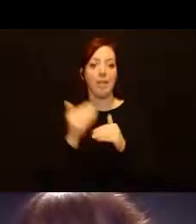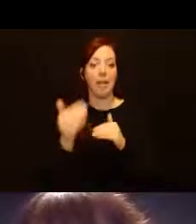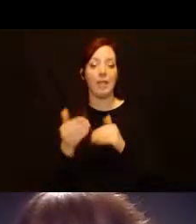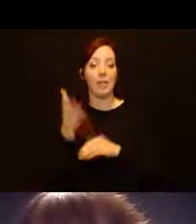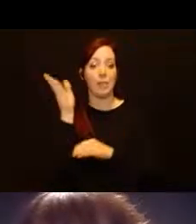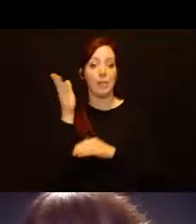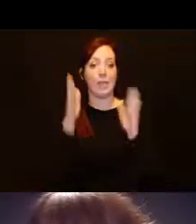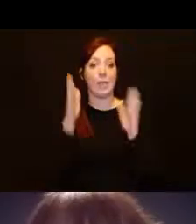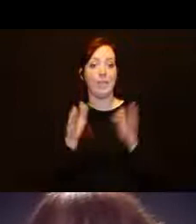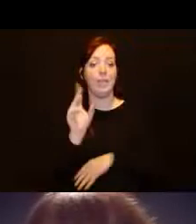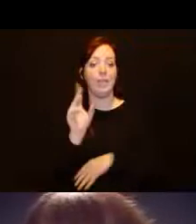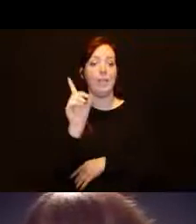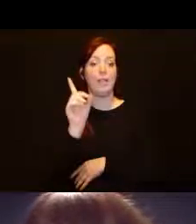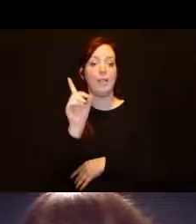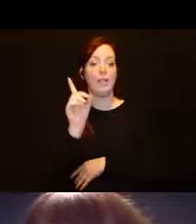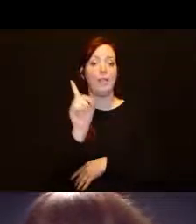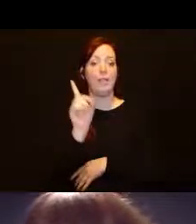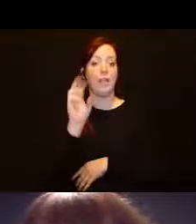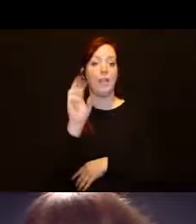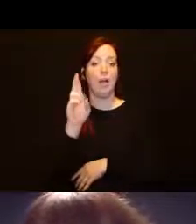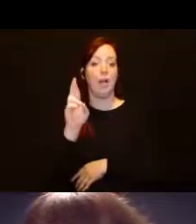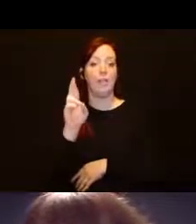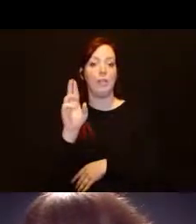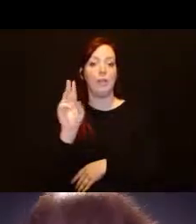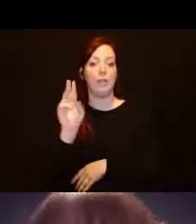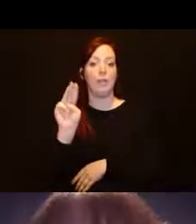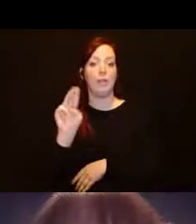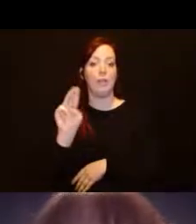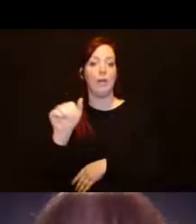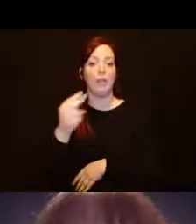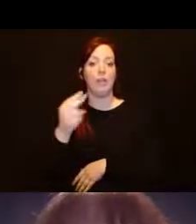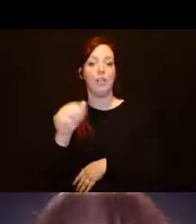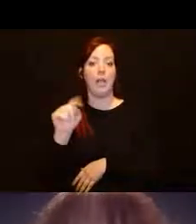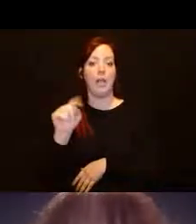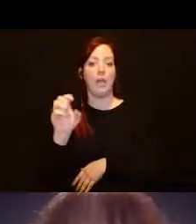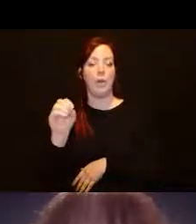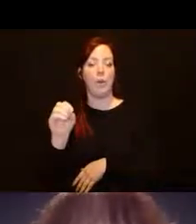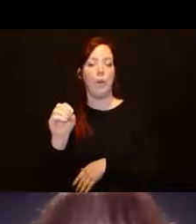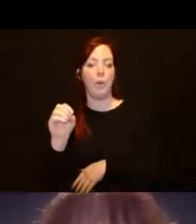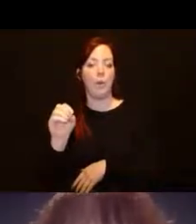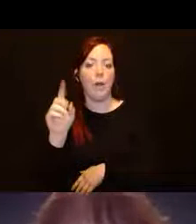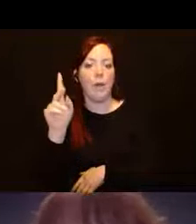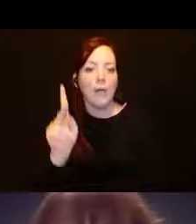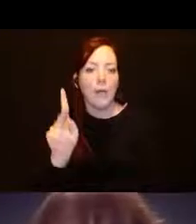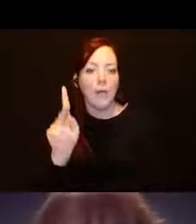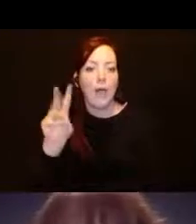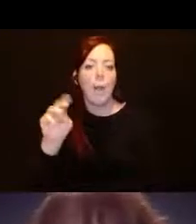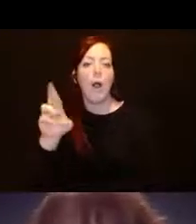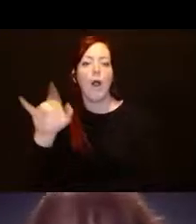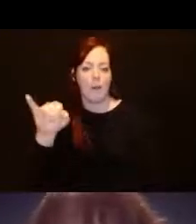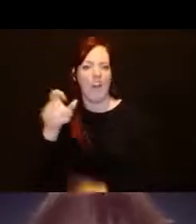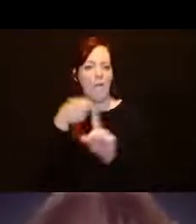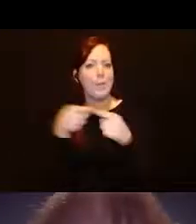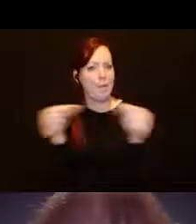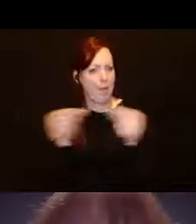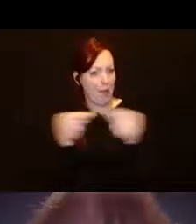Kawamori, and he comes to us from Japan. This is the beauty of virtual webinars. You can